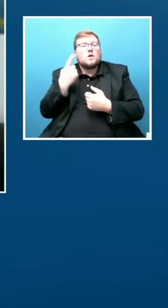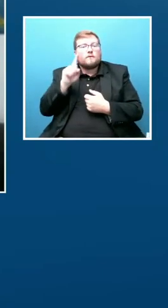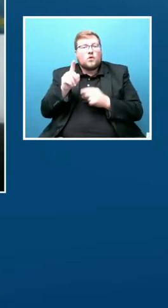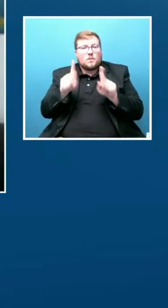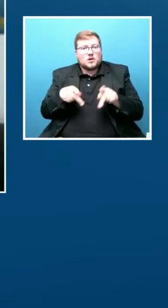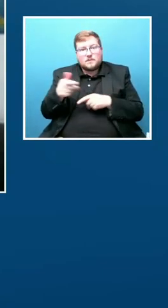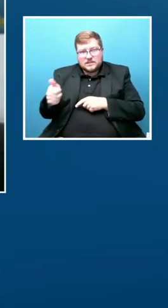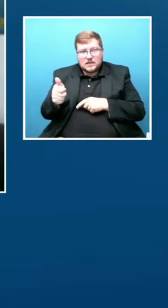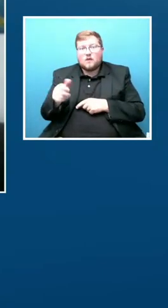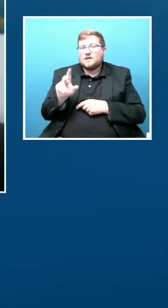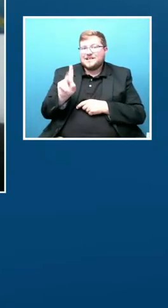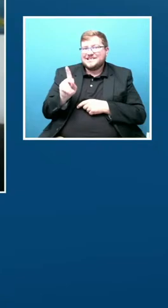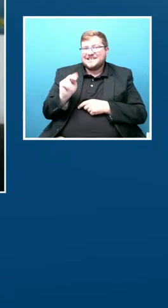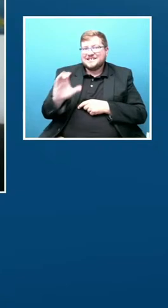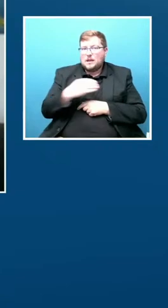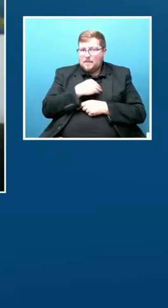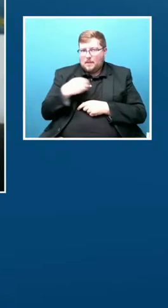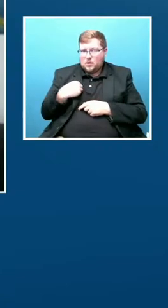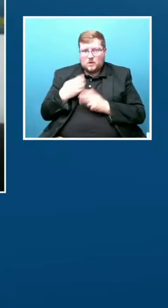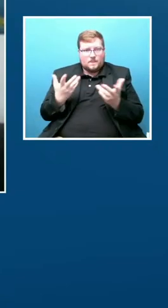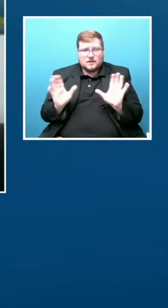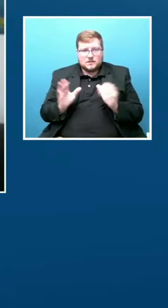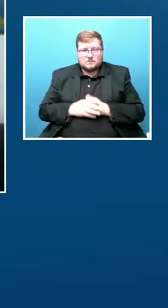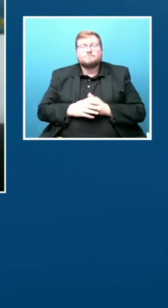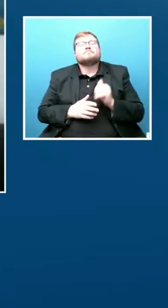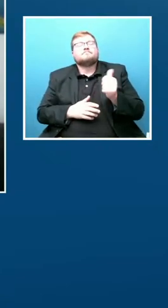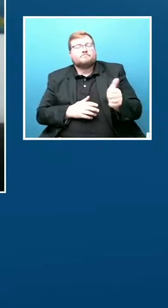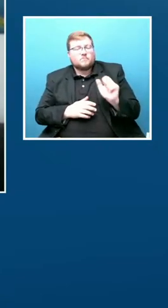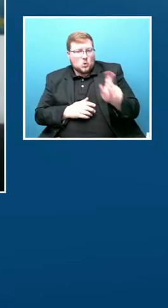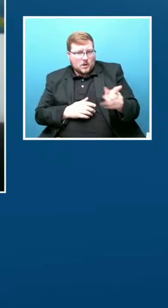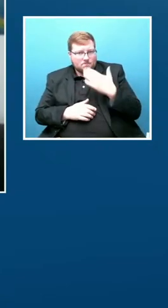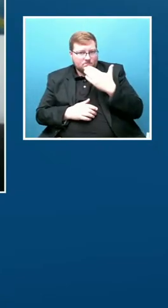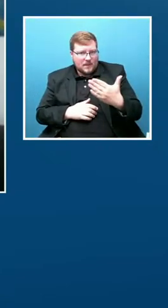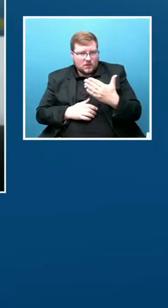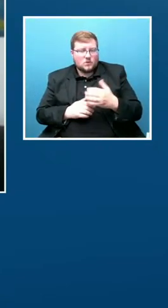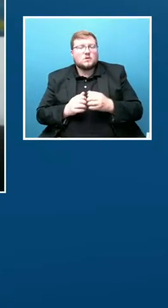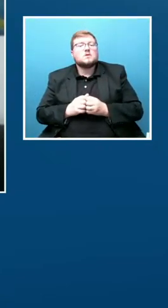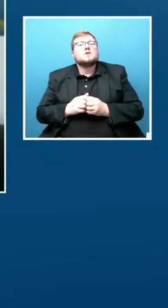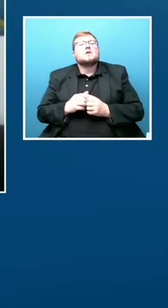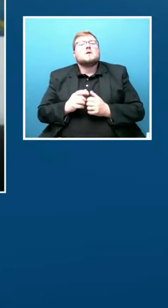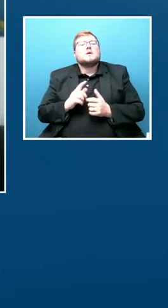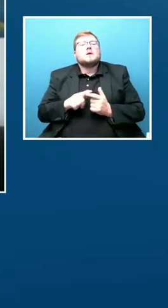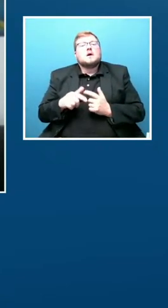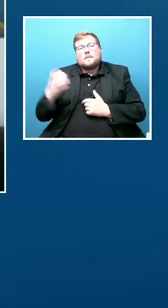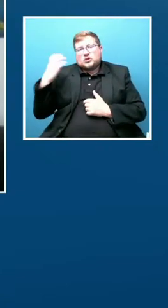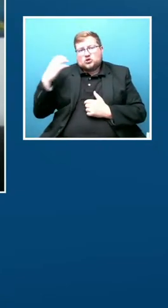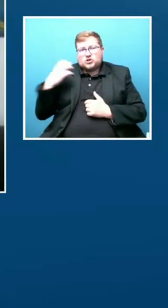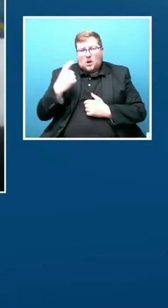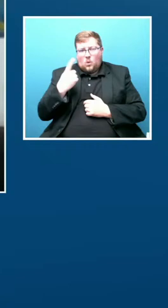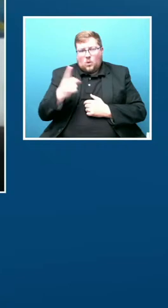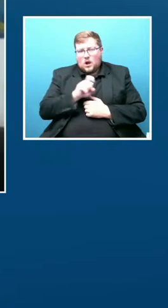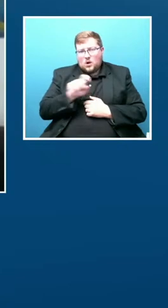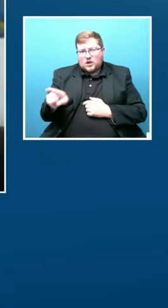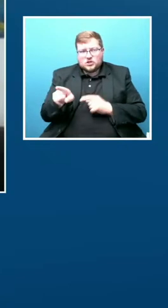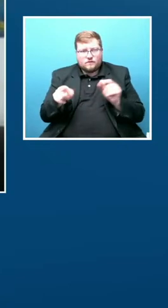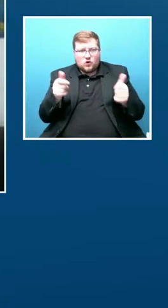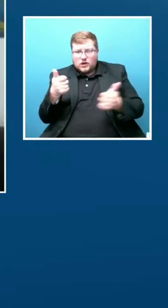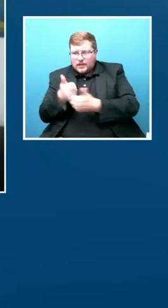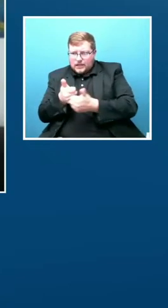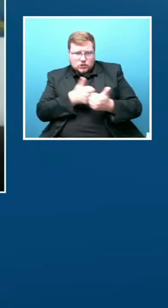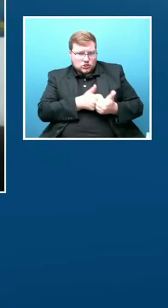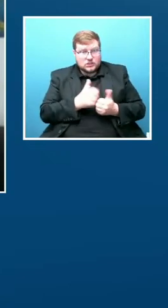DNC members. Thank you so much. And then, Mr. Chair, I have one question for each of the parties. Is that